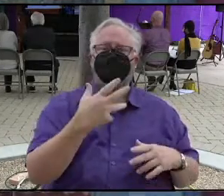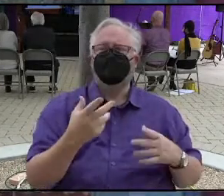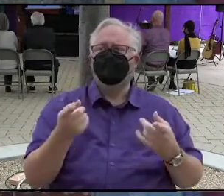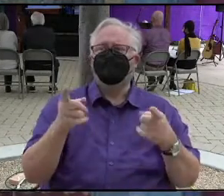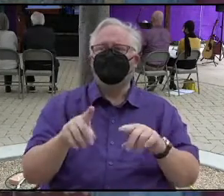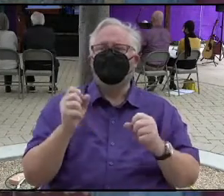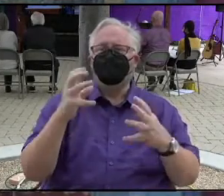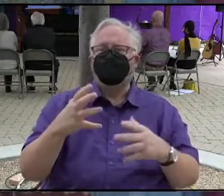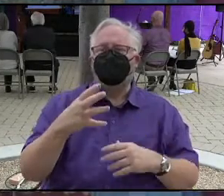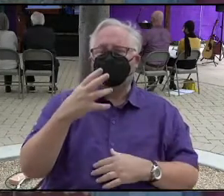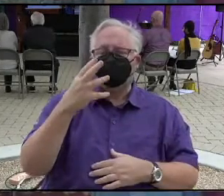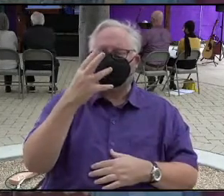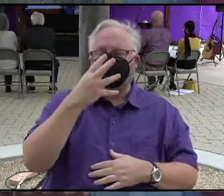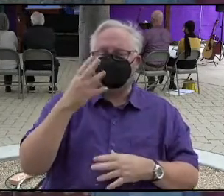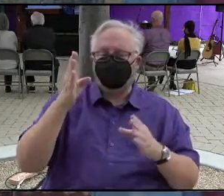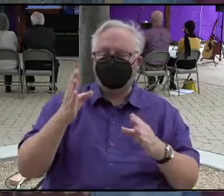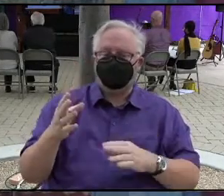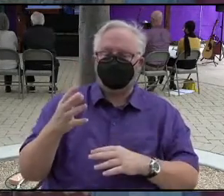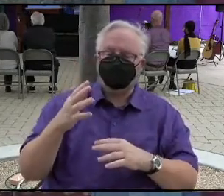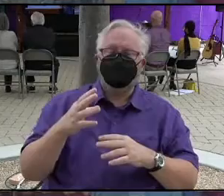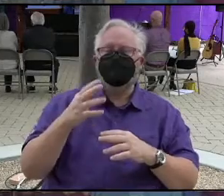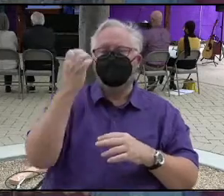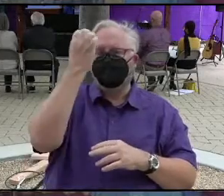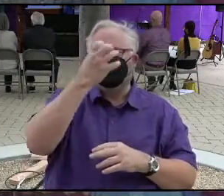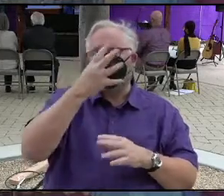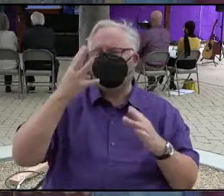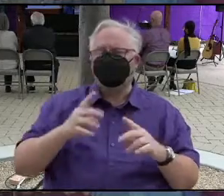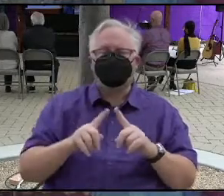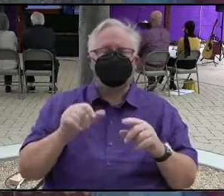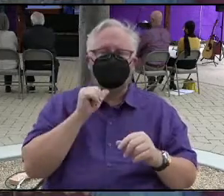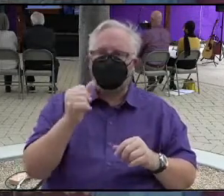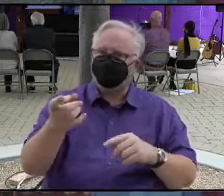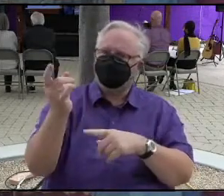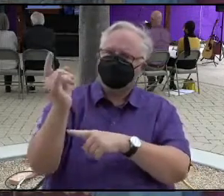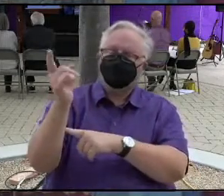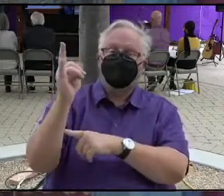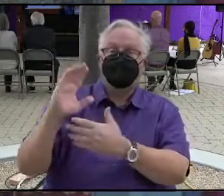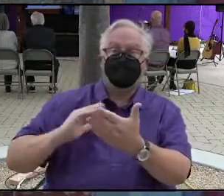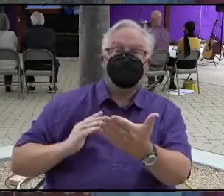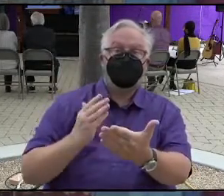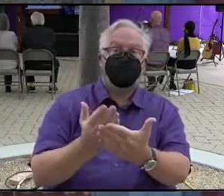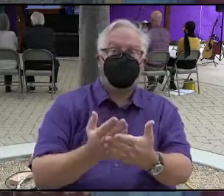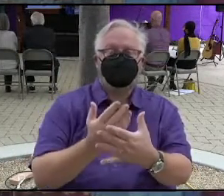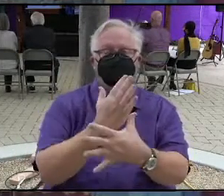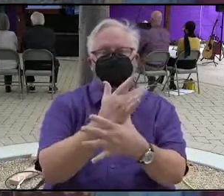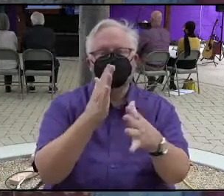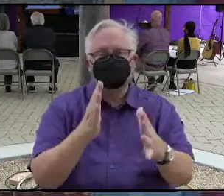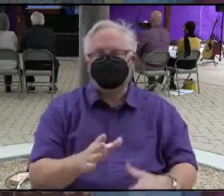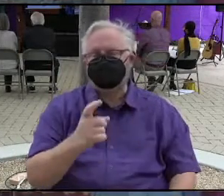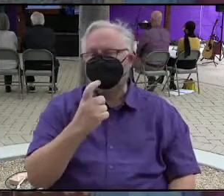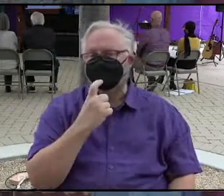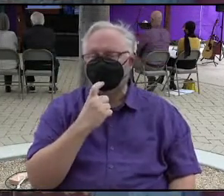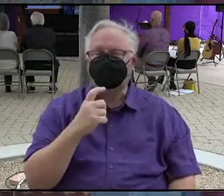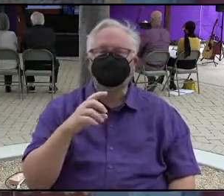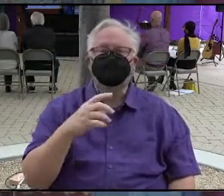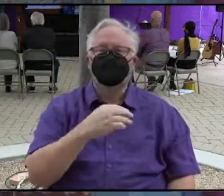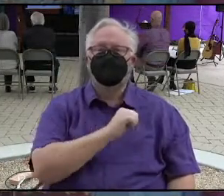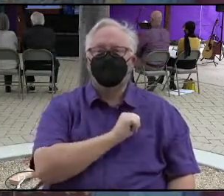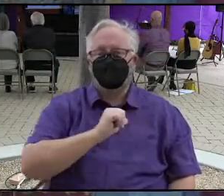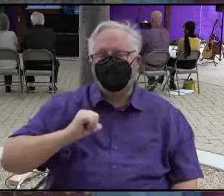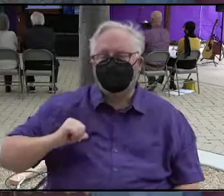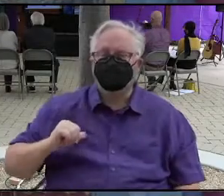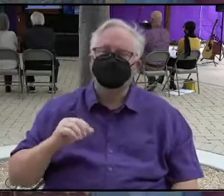from Europe, but not necessarily right away. They arrived as Germans, Finns, Poles, Italians,